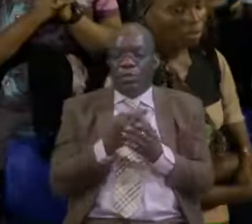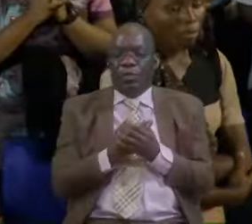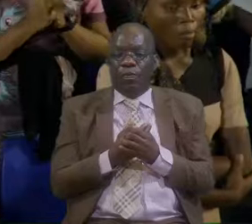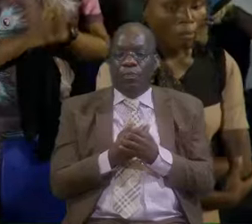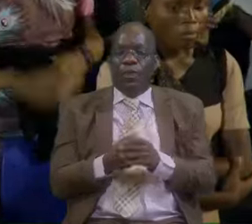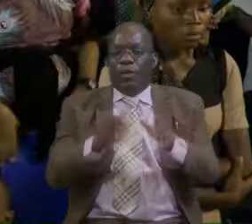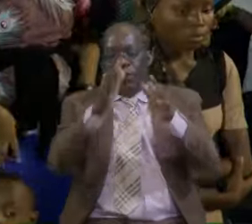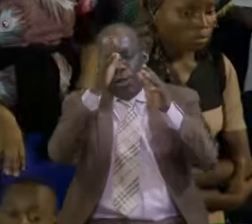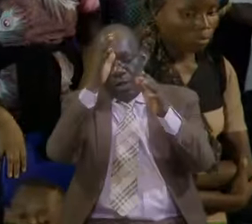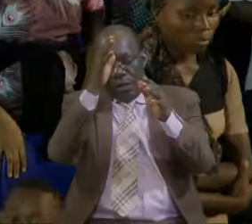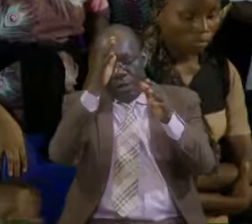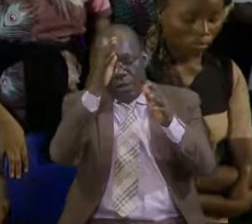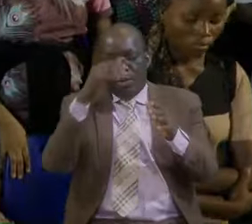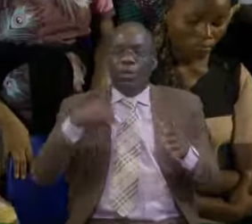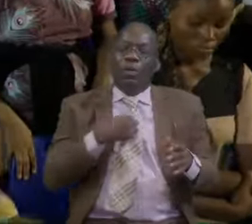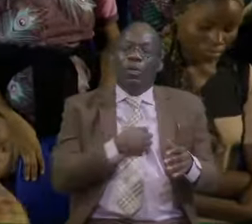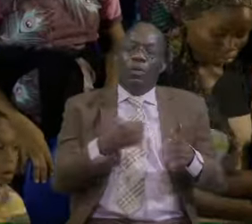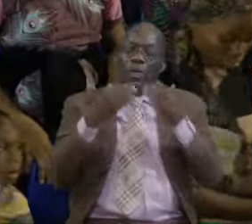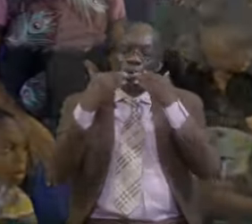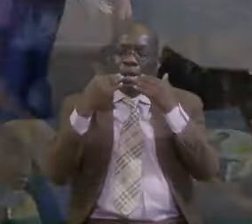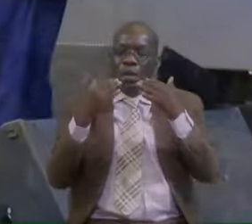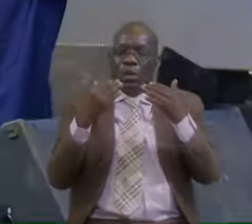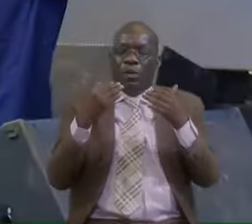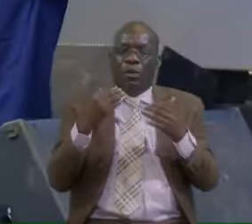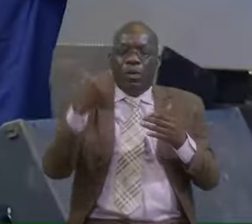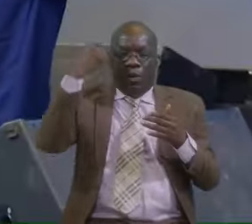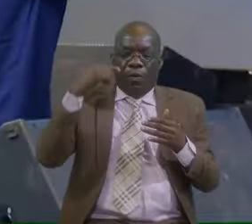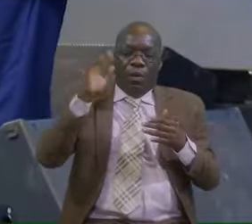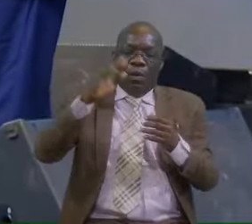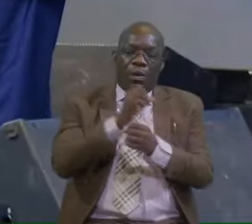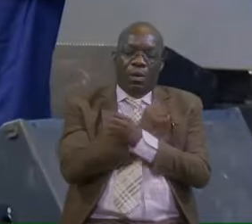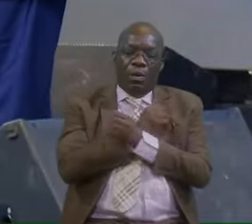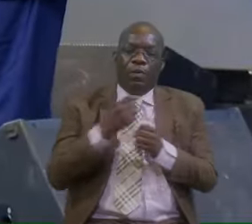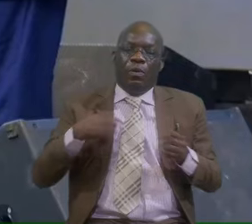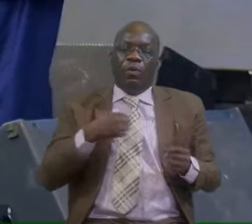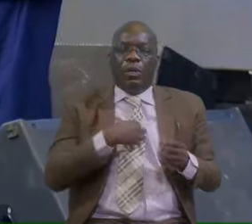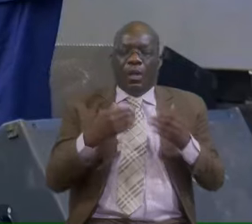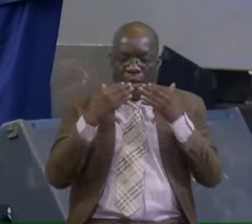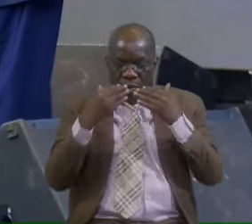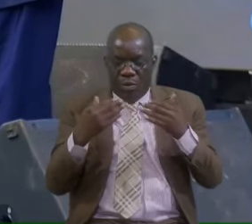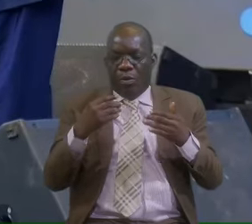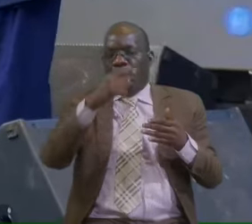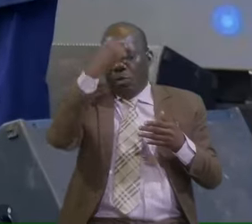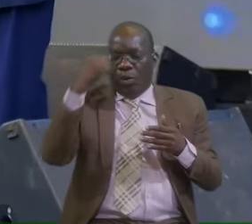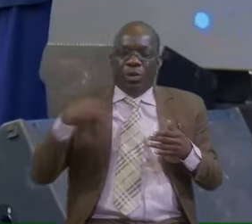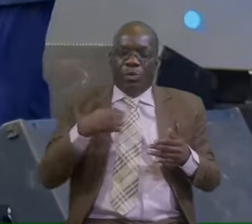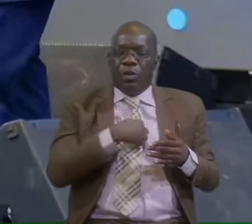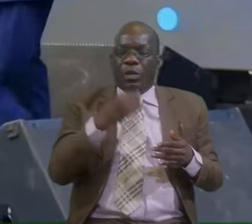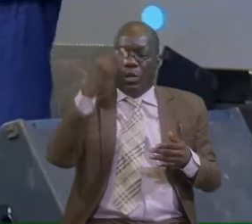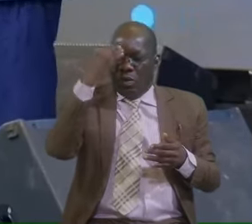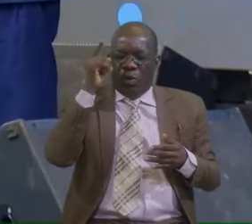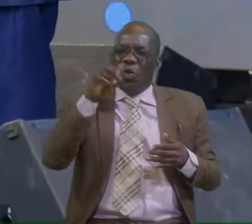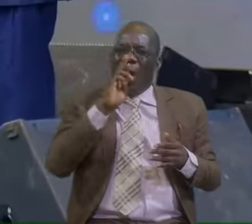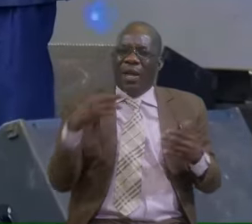Father, we thank you for your love. We thank you because we know you are here. You have not changed. You